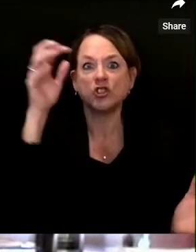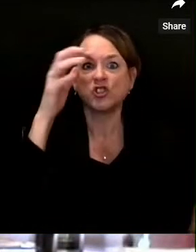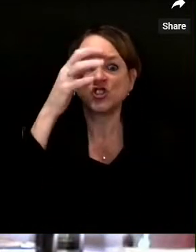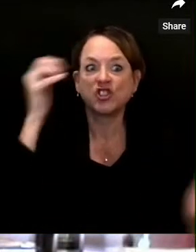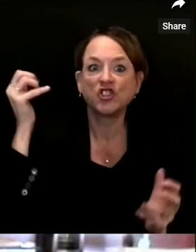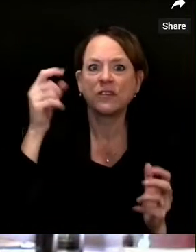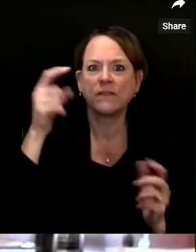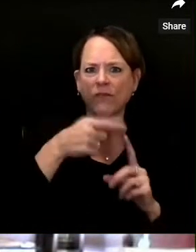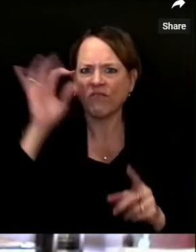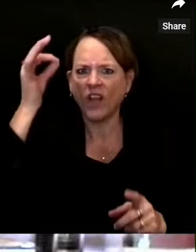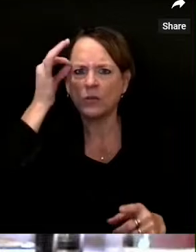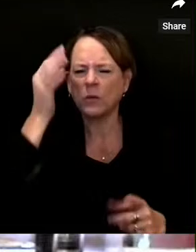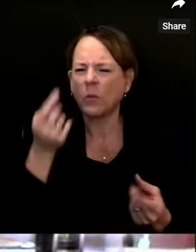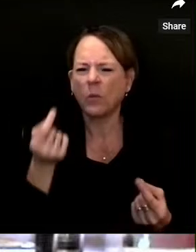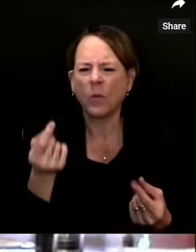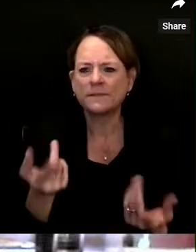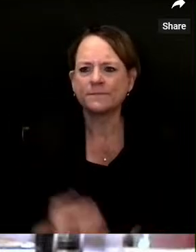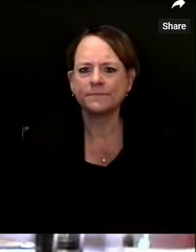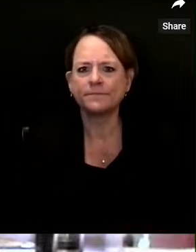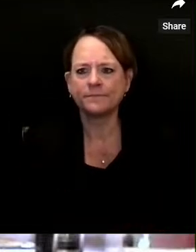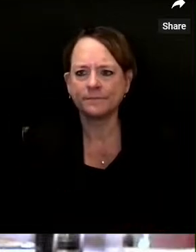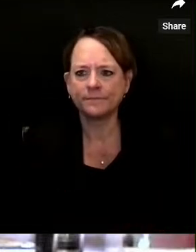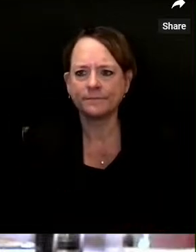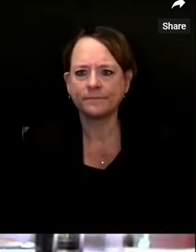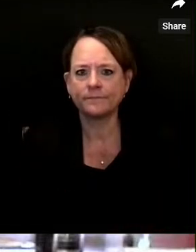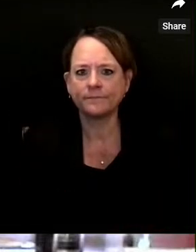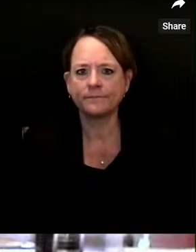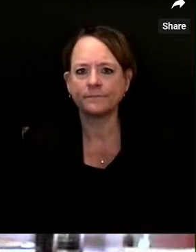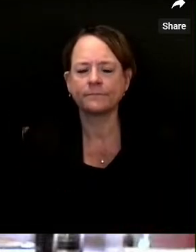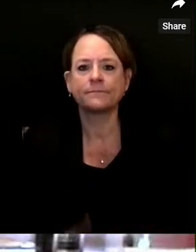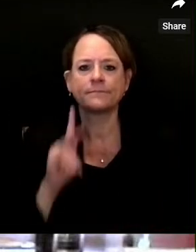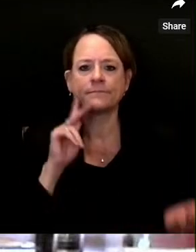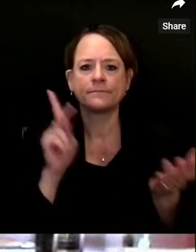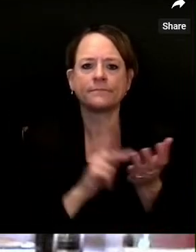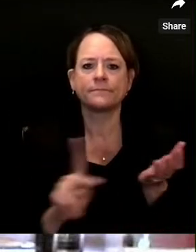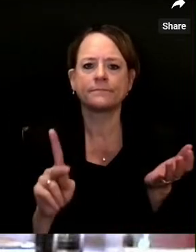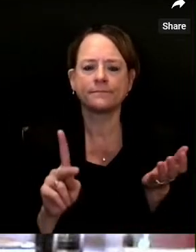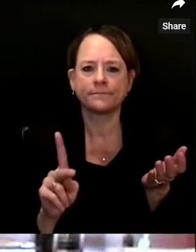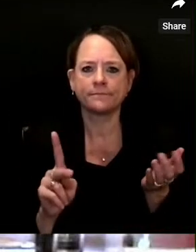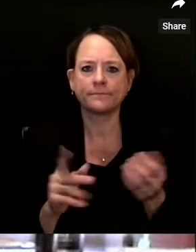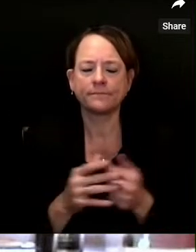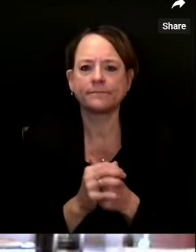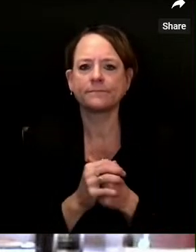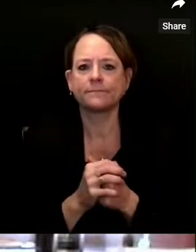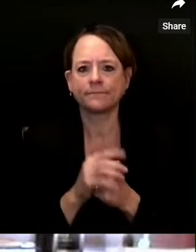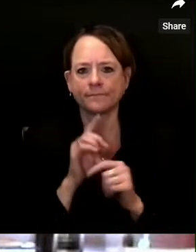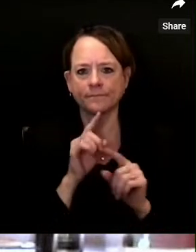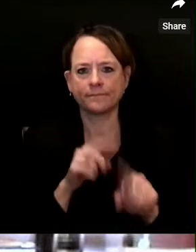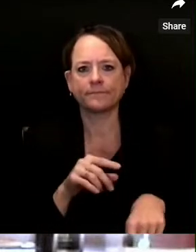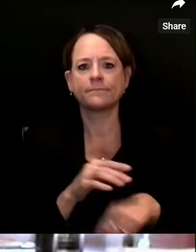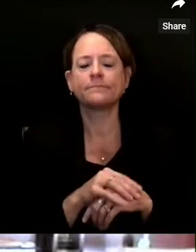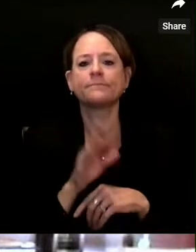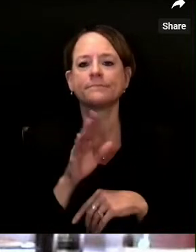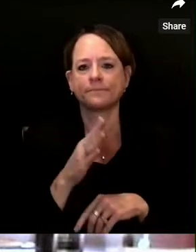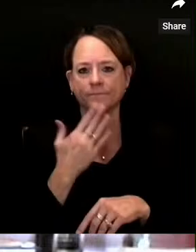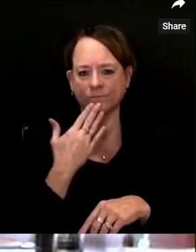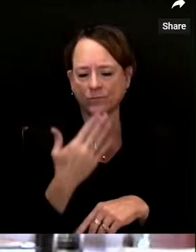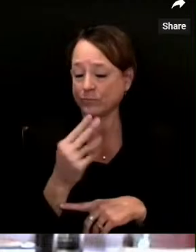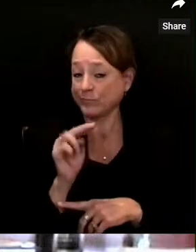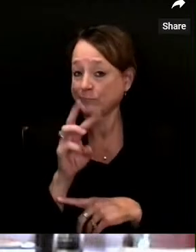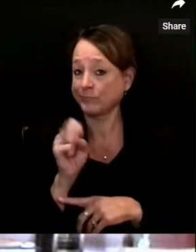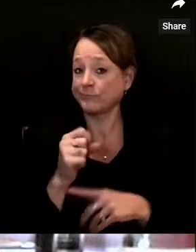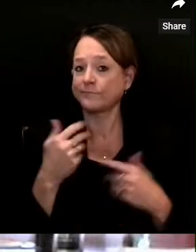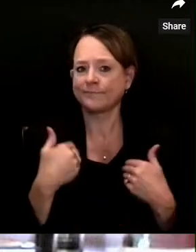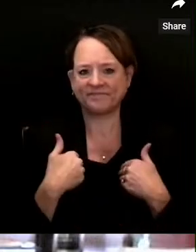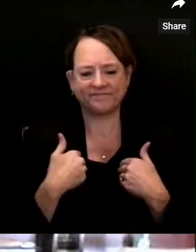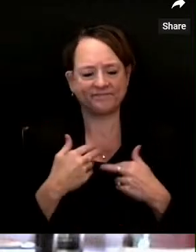is plenty of vaccine supply available for all of our vaccinators in Wisconsin, and there continues to be good supply available across